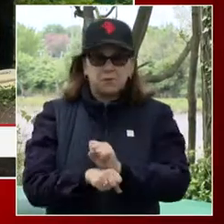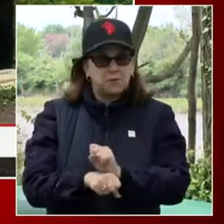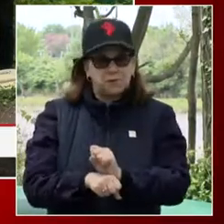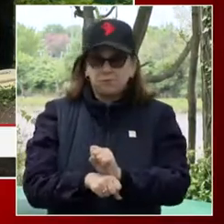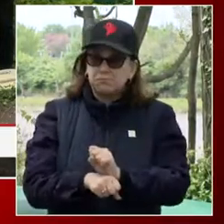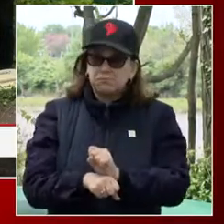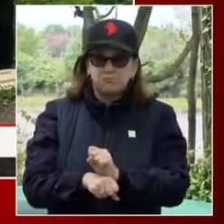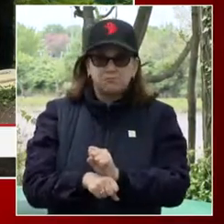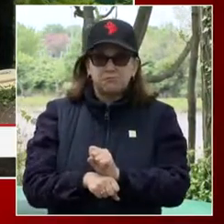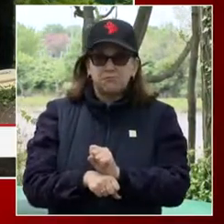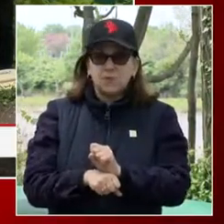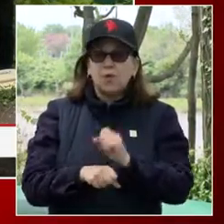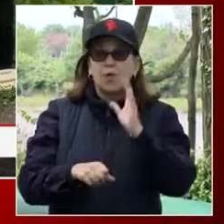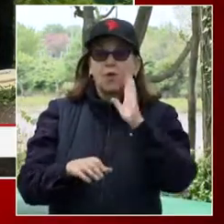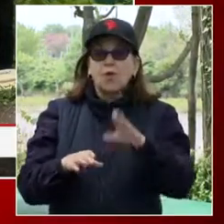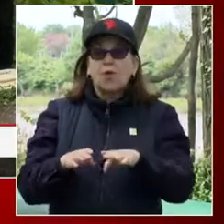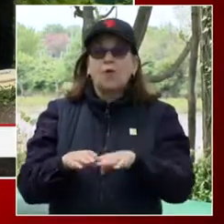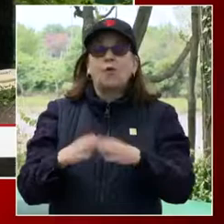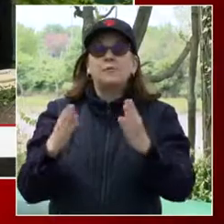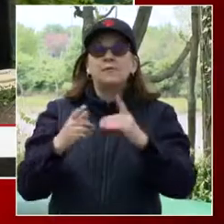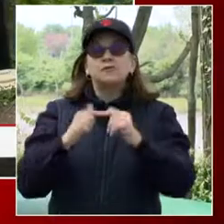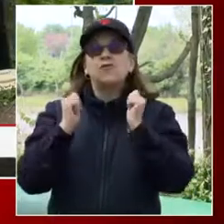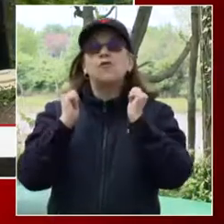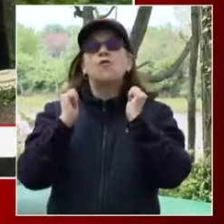will open up to all residents.